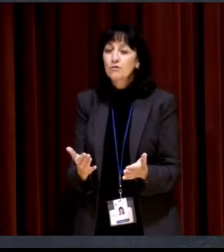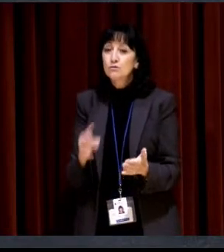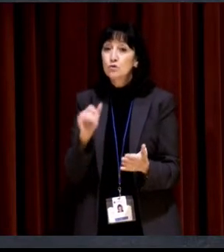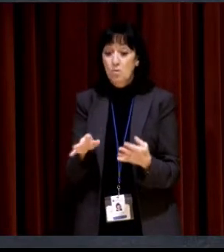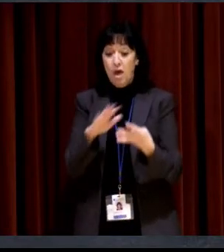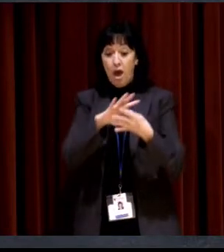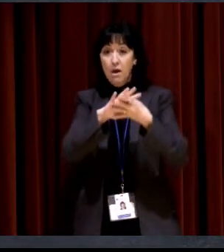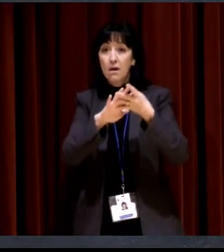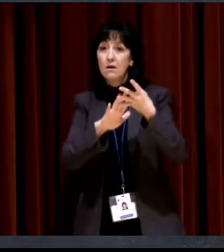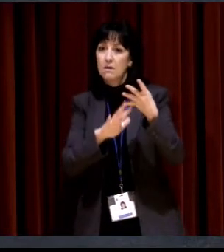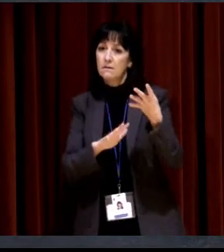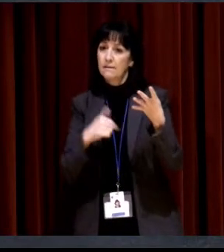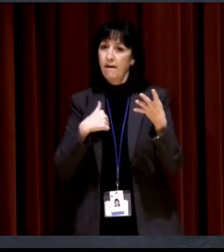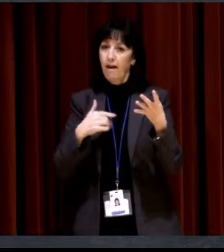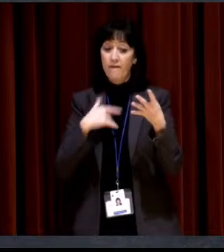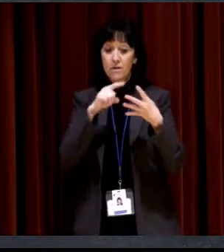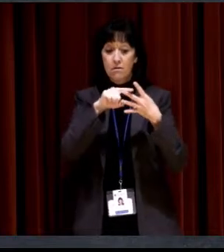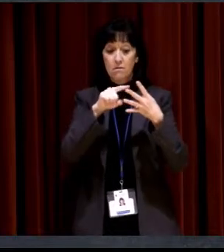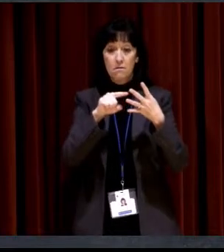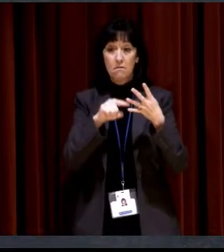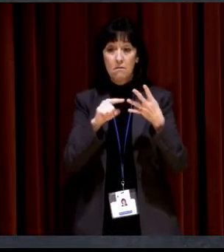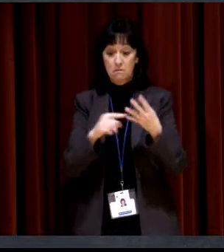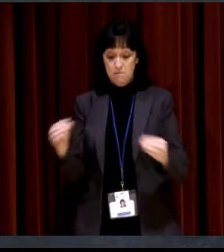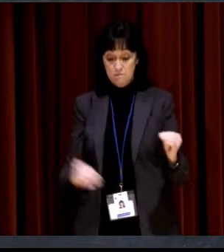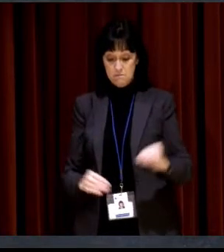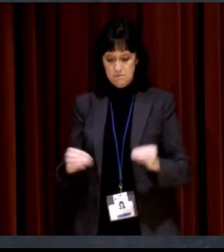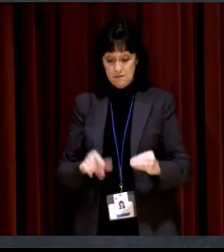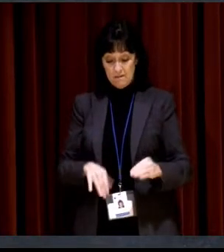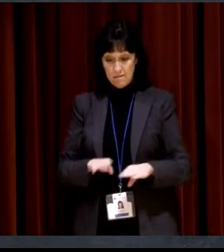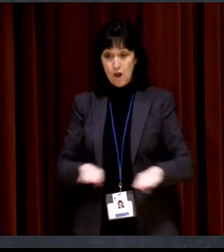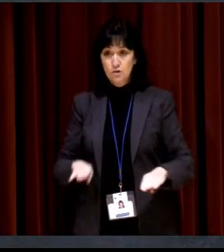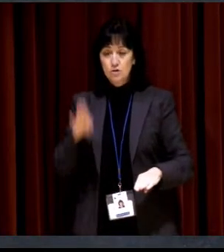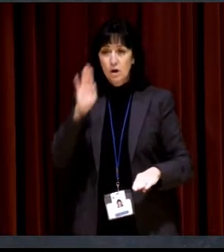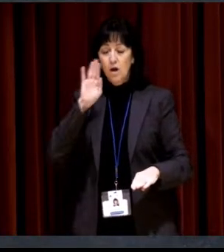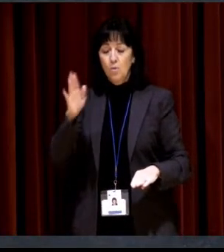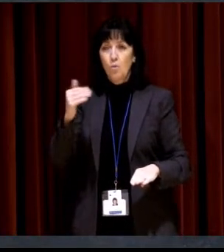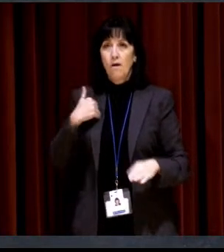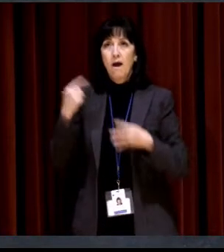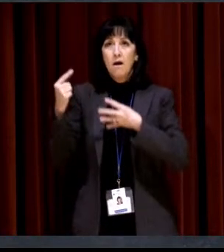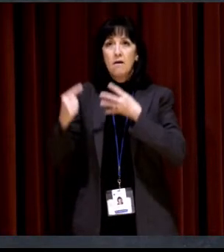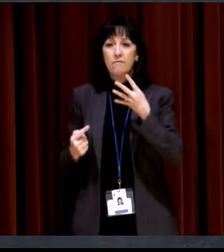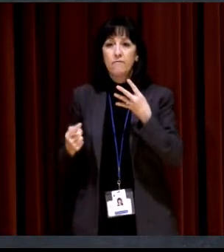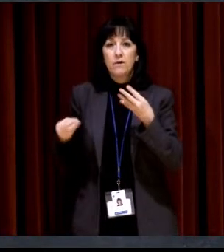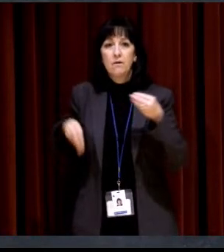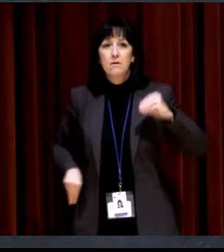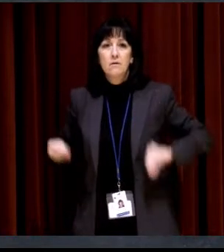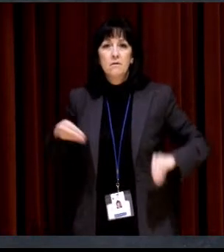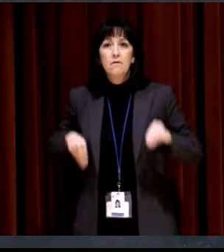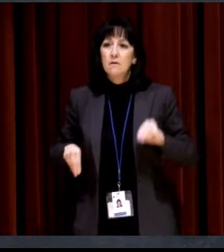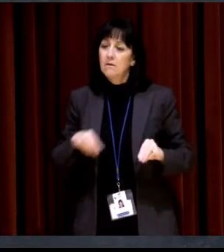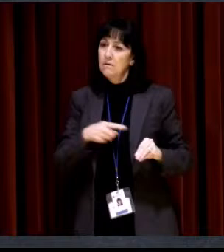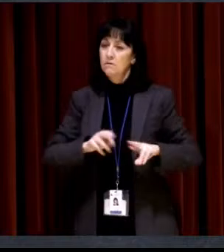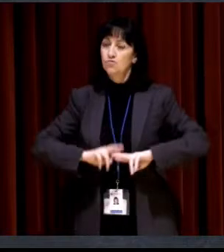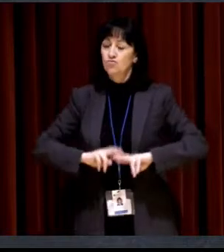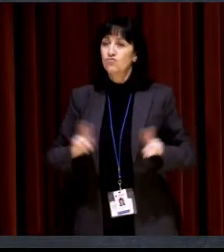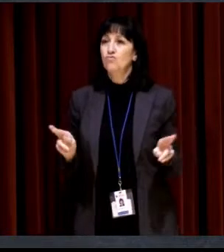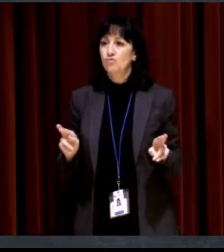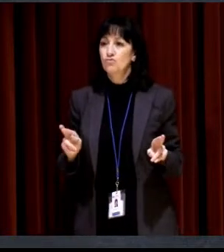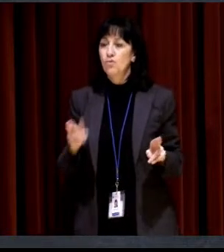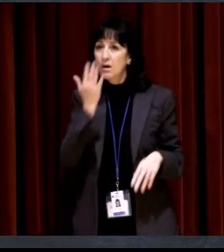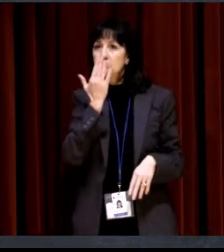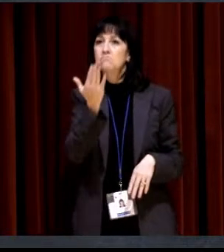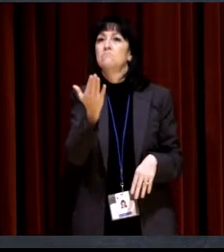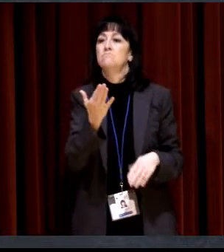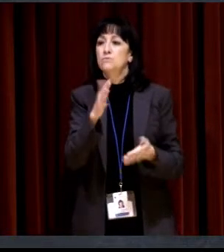will equal a ready child. And so to your point about being innovative and taking the burden off of just